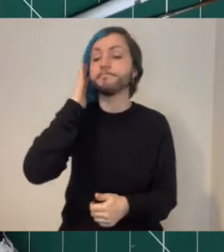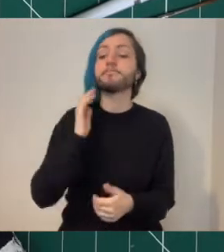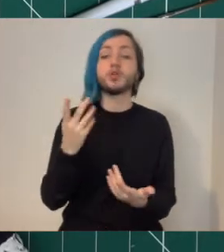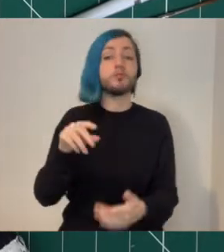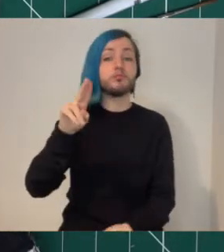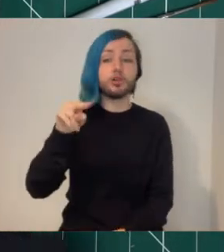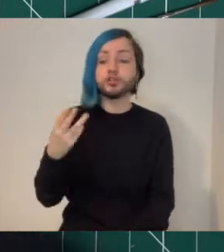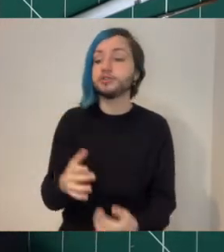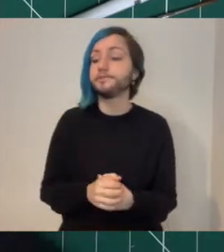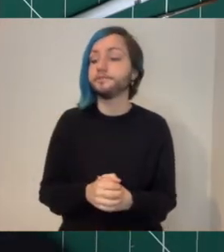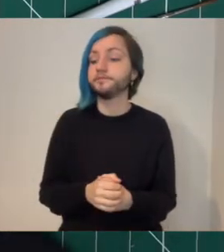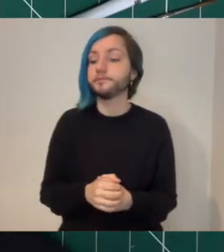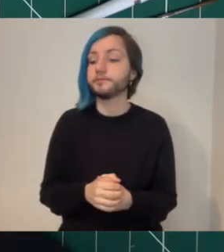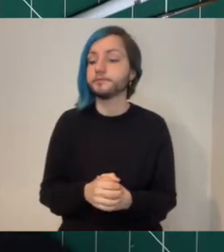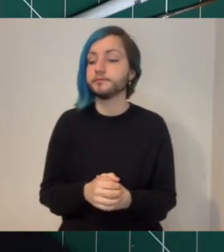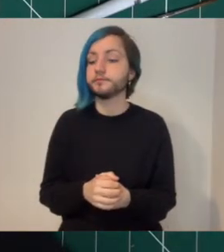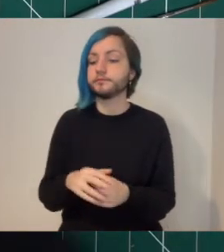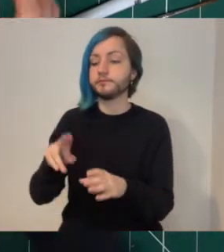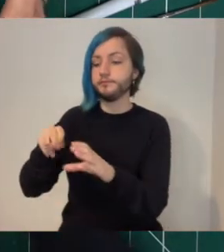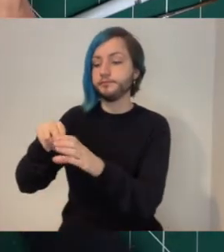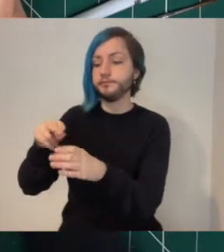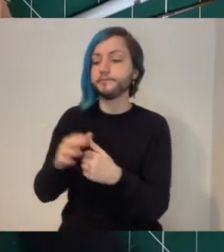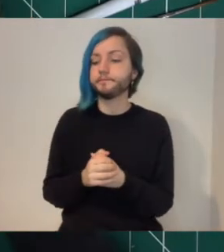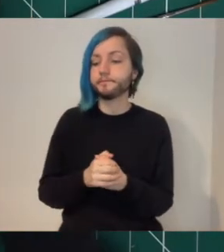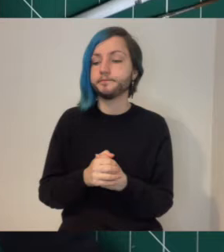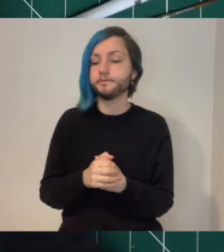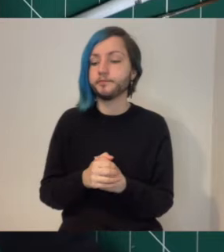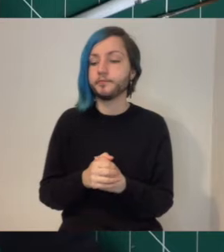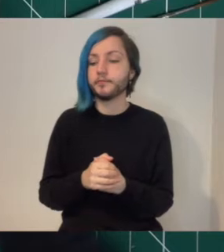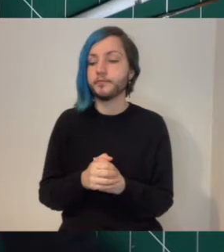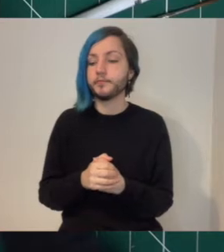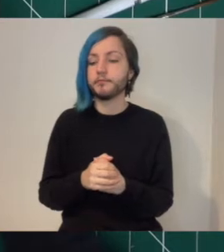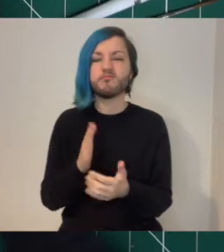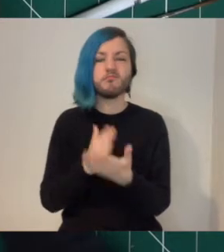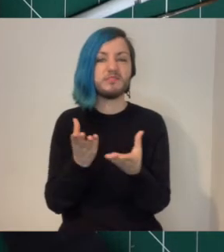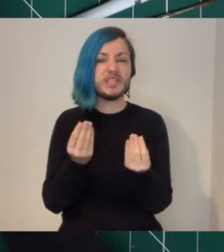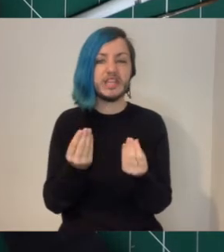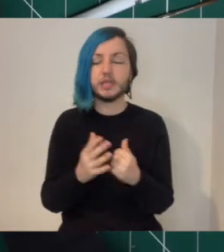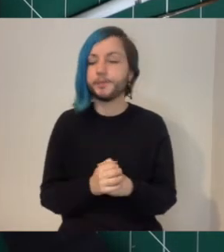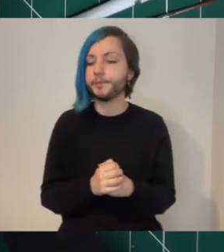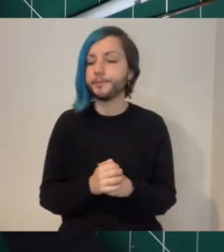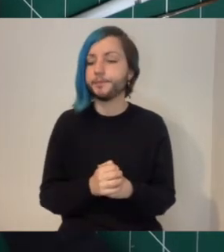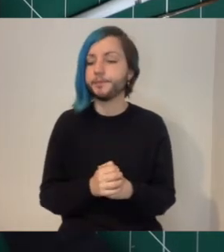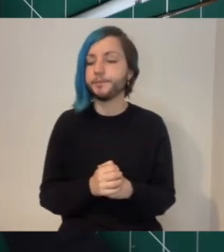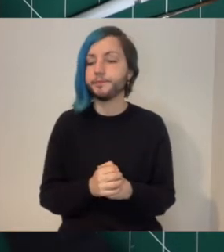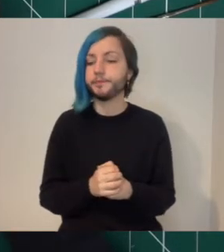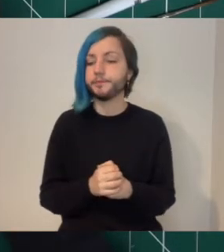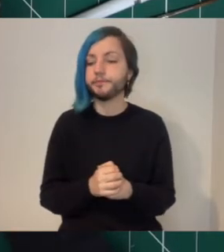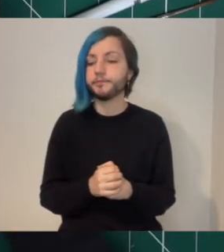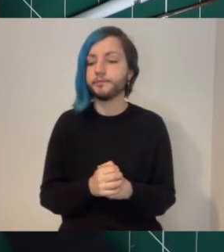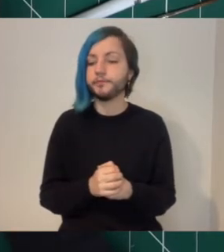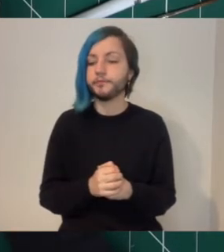brush, and what you do is you dip your glue into the brush. It's very